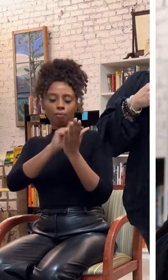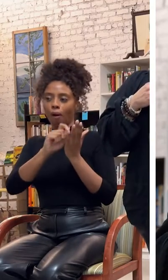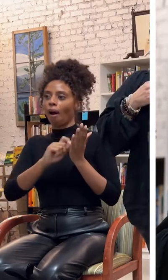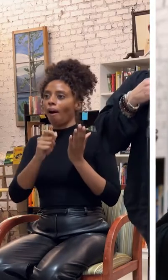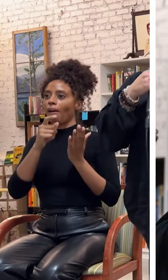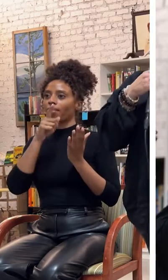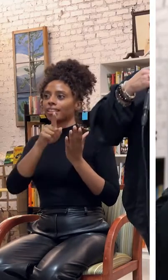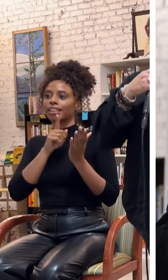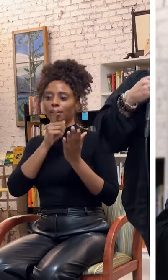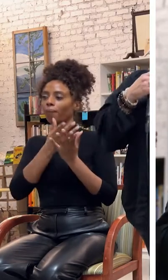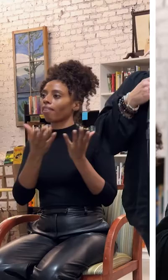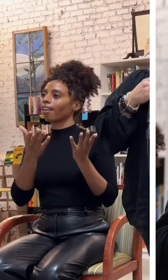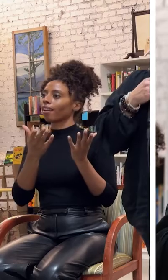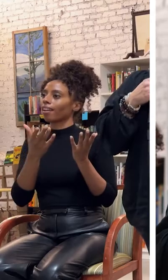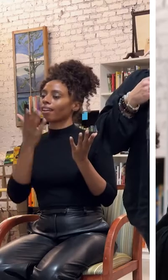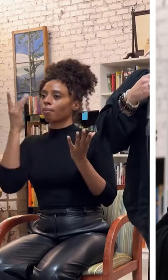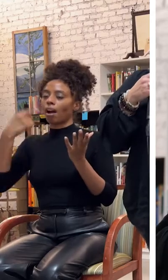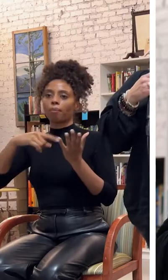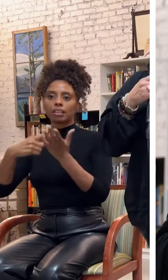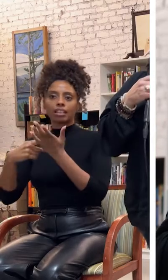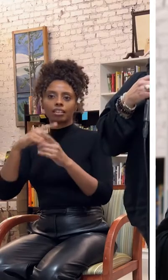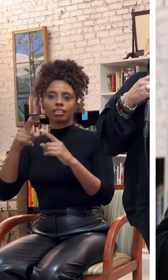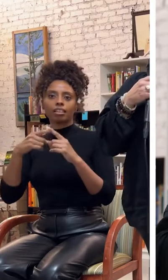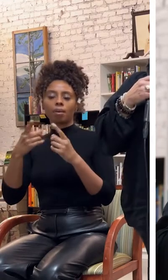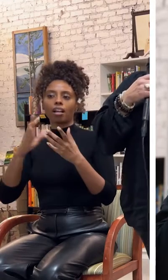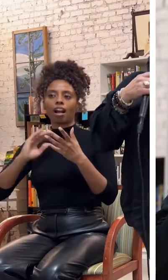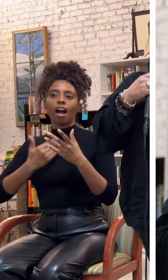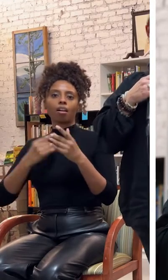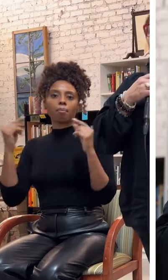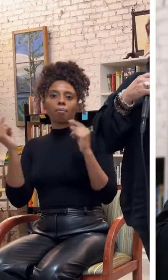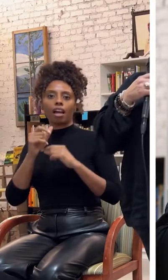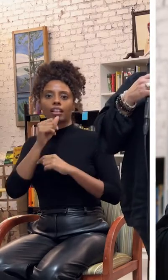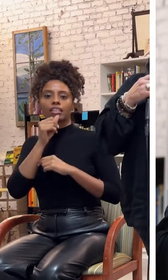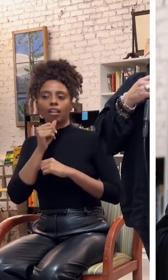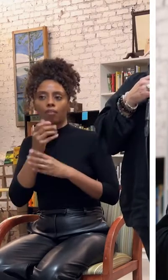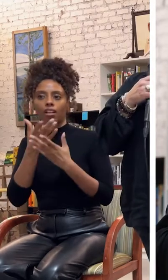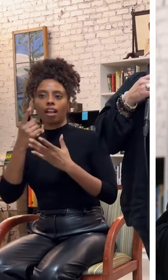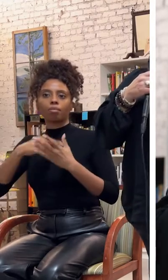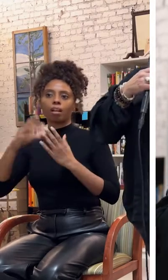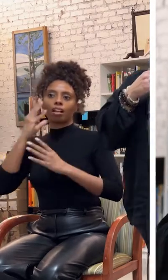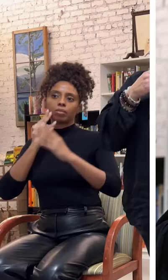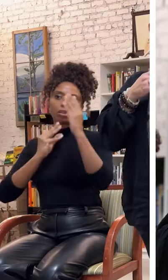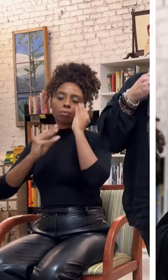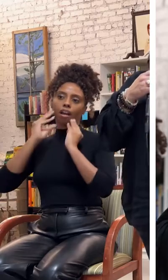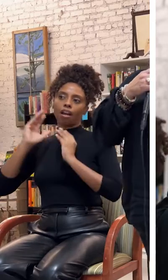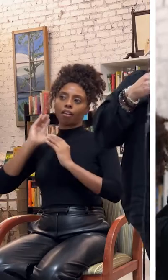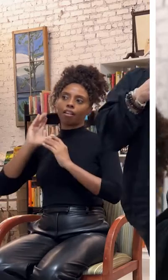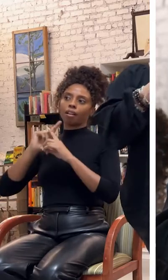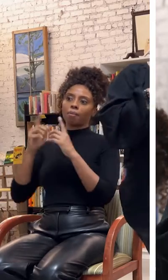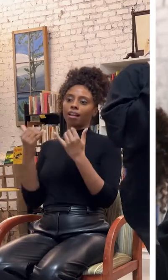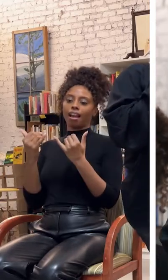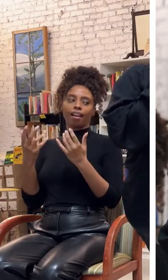Because we talked a lot about our pain and our suffering and the things that we went through. And here we are